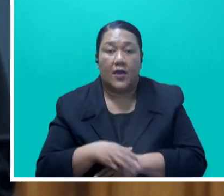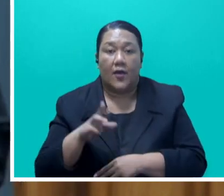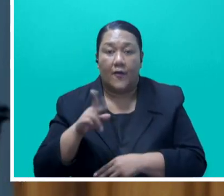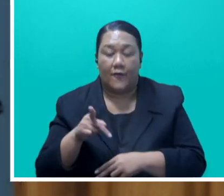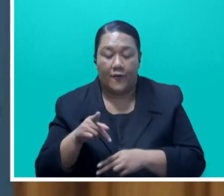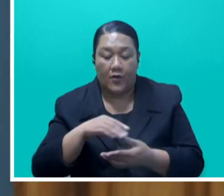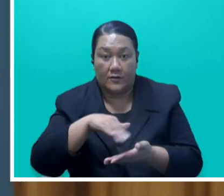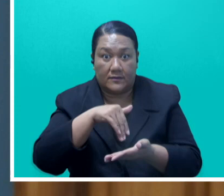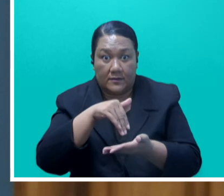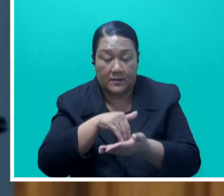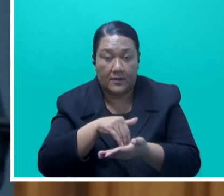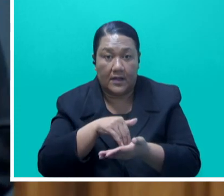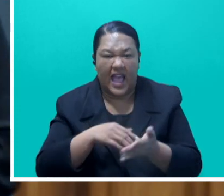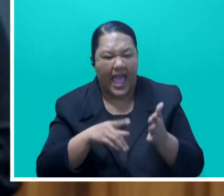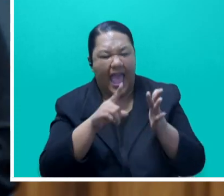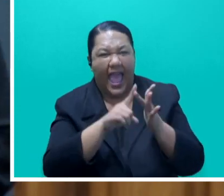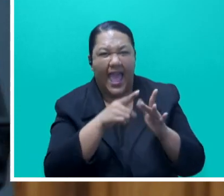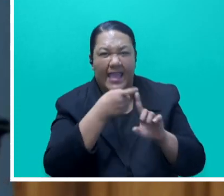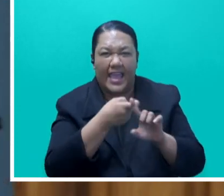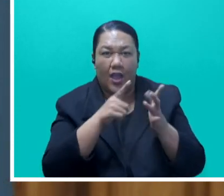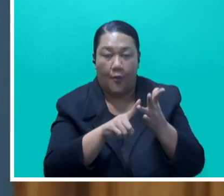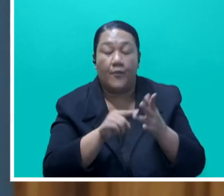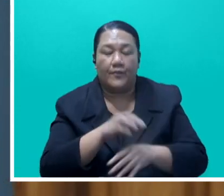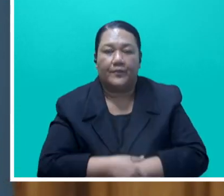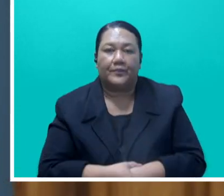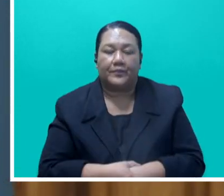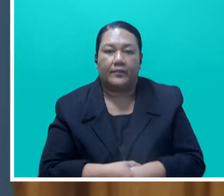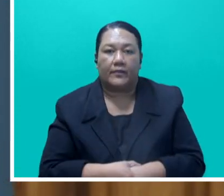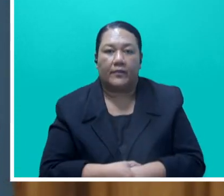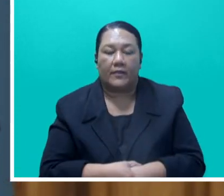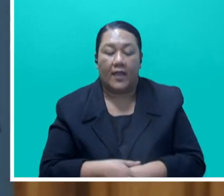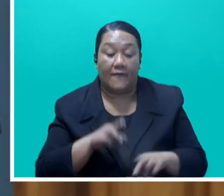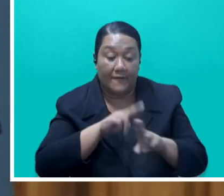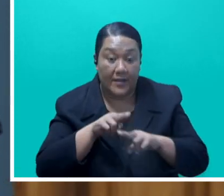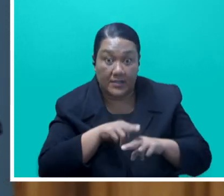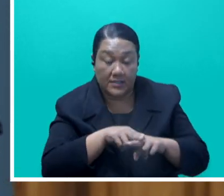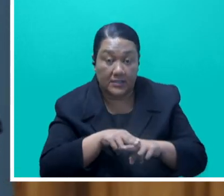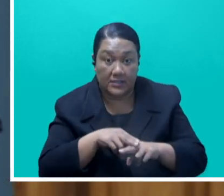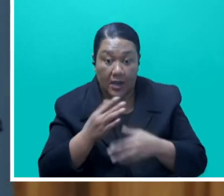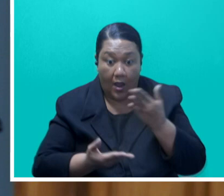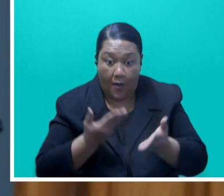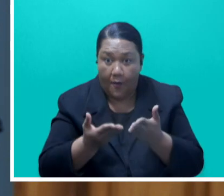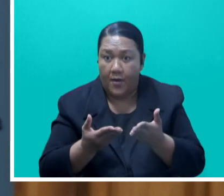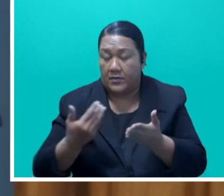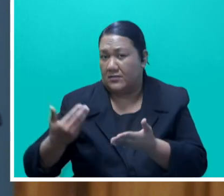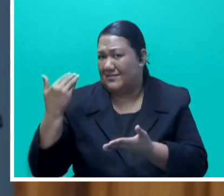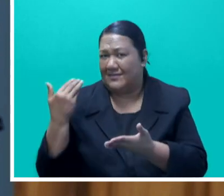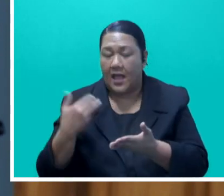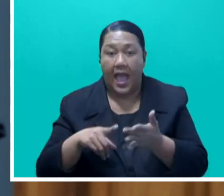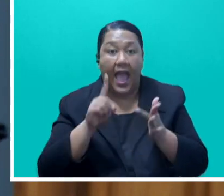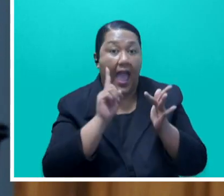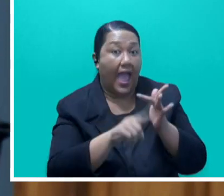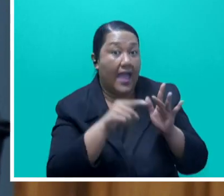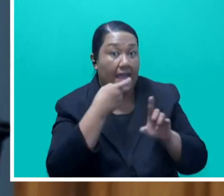Organization, or ICAO for short. Mr. Speaker, sir, Fiji was recently awarded the ICAO Council